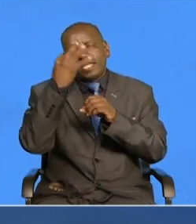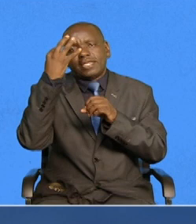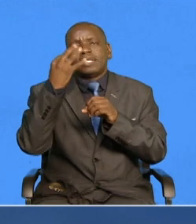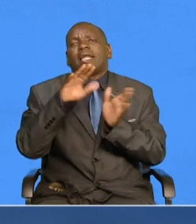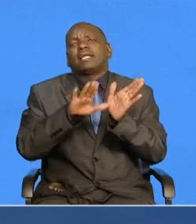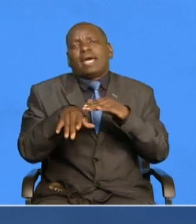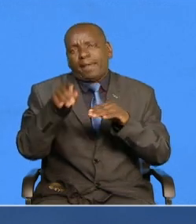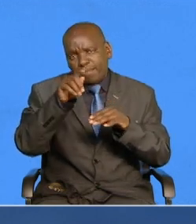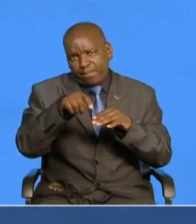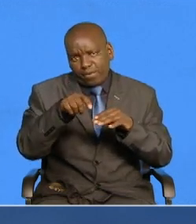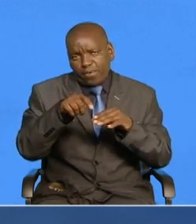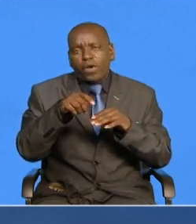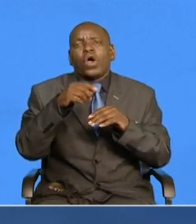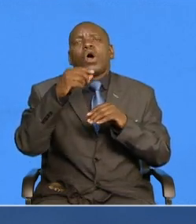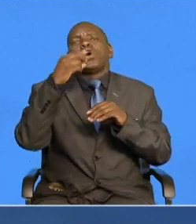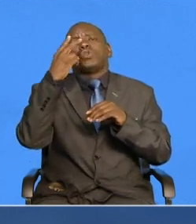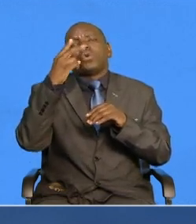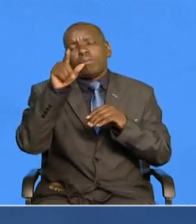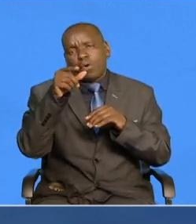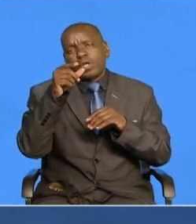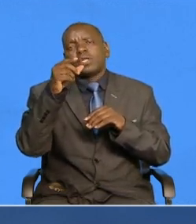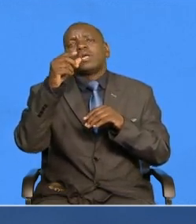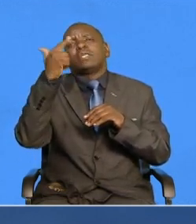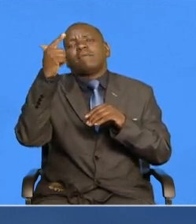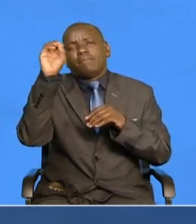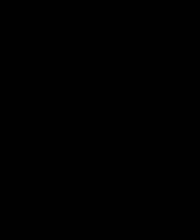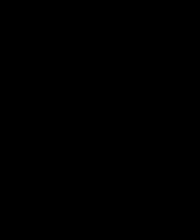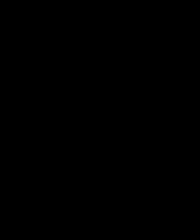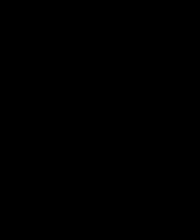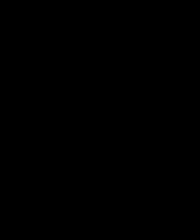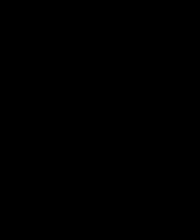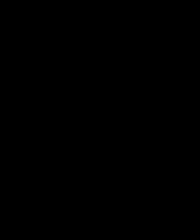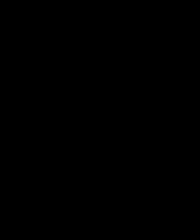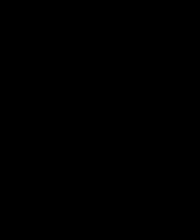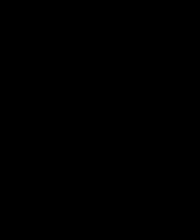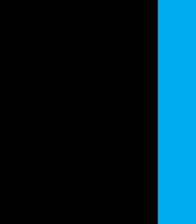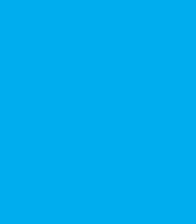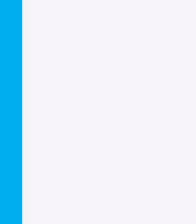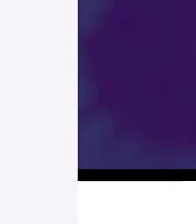313 deaths, and a case fatality rate of 2.7%.